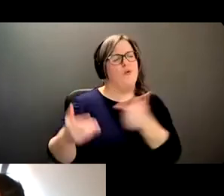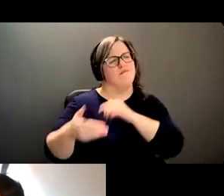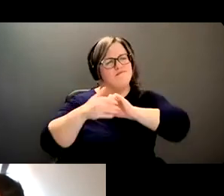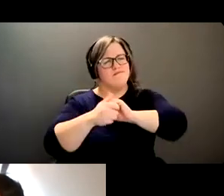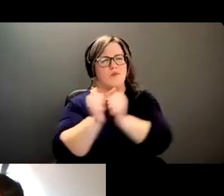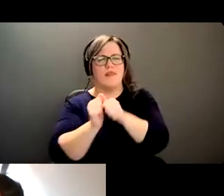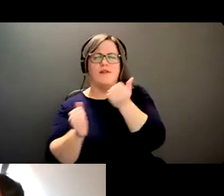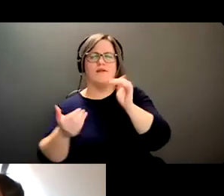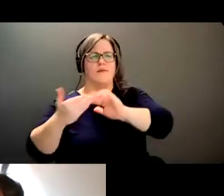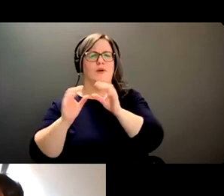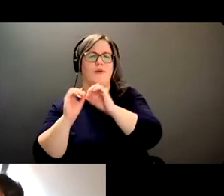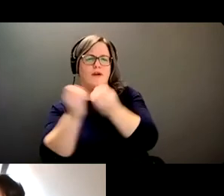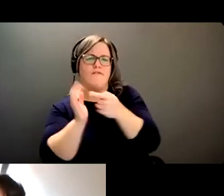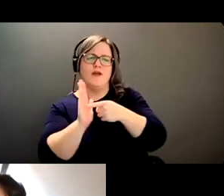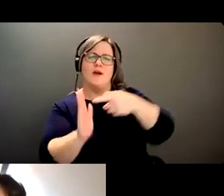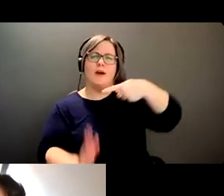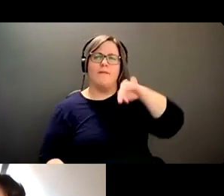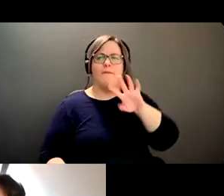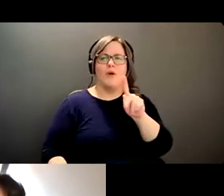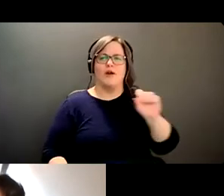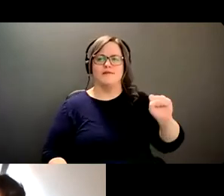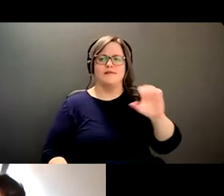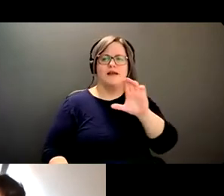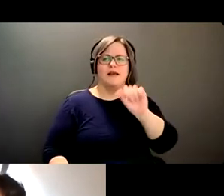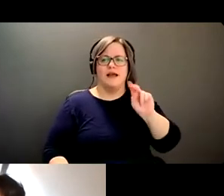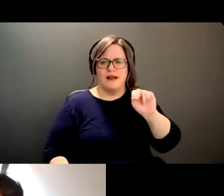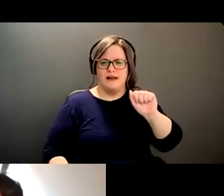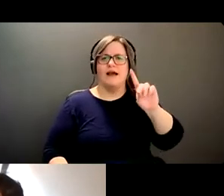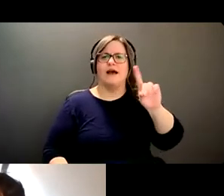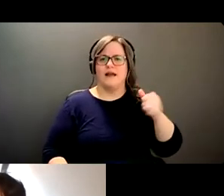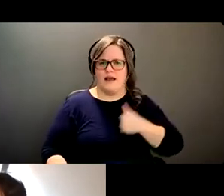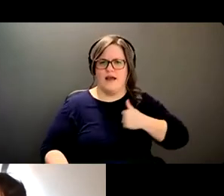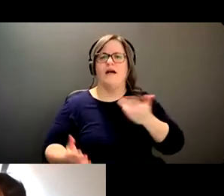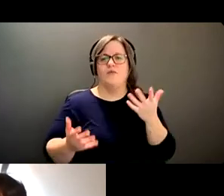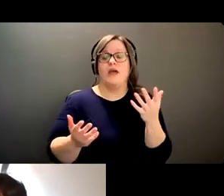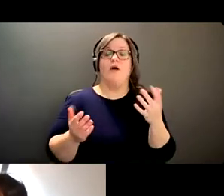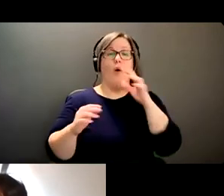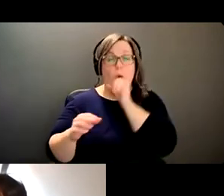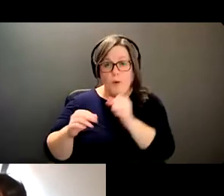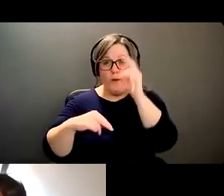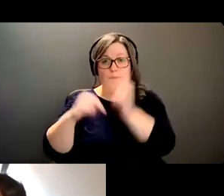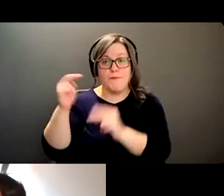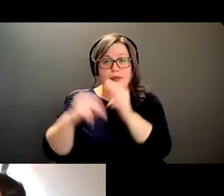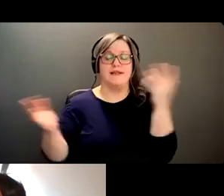use like old buildings to be galleries, spaces and installations.